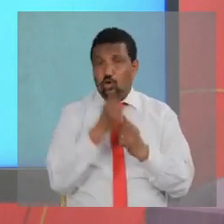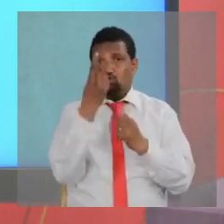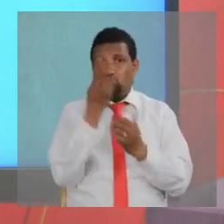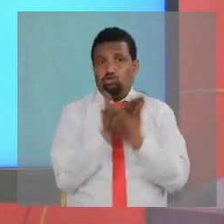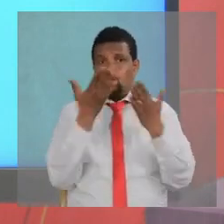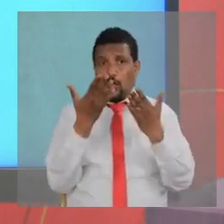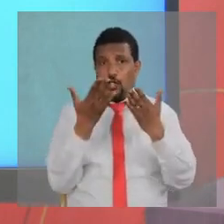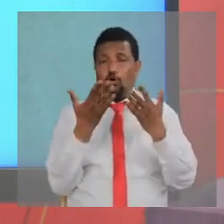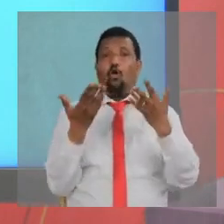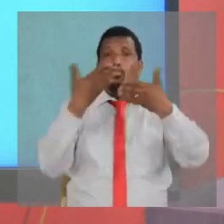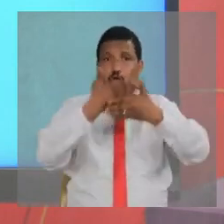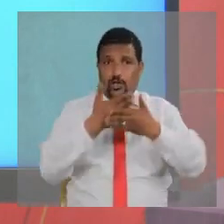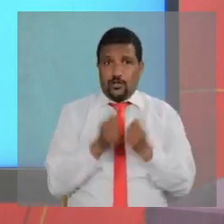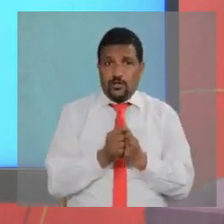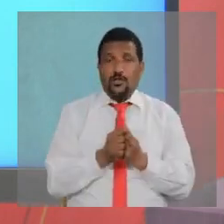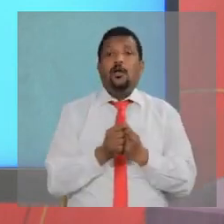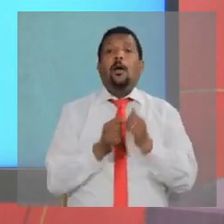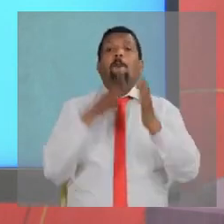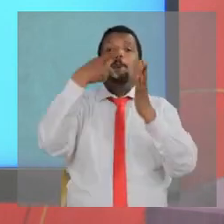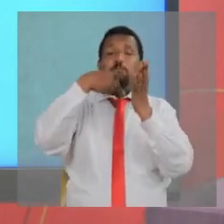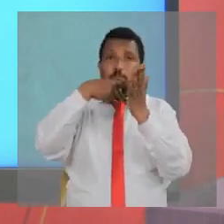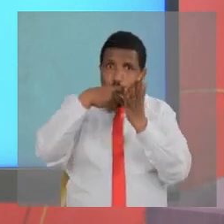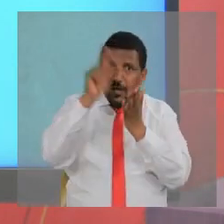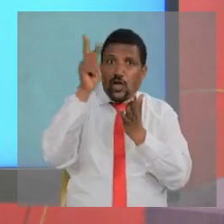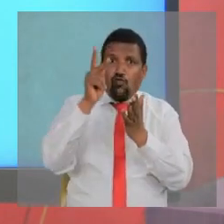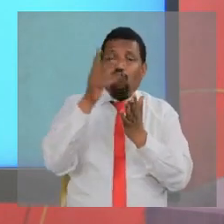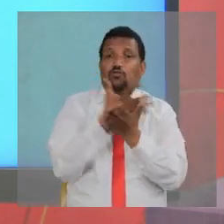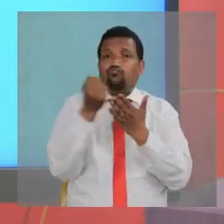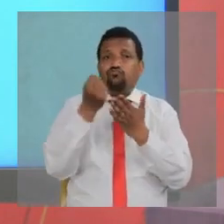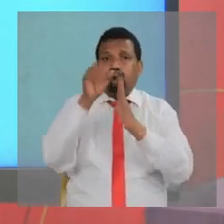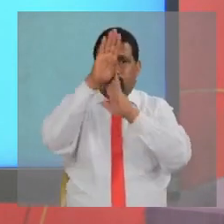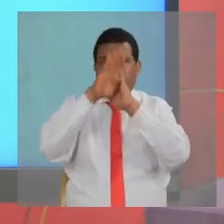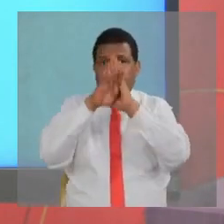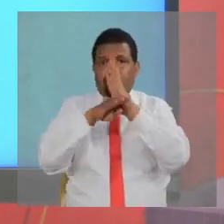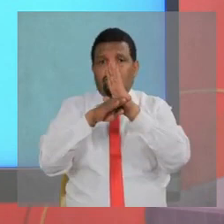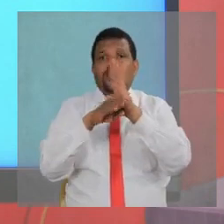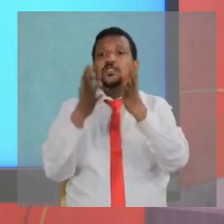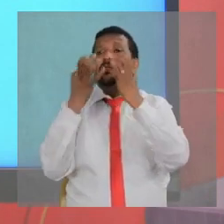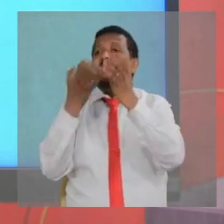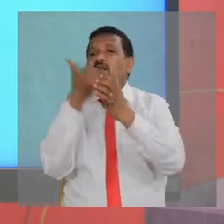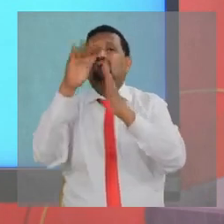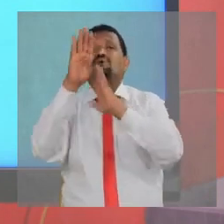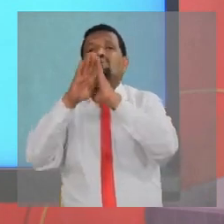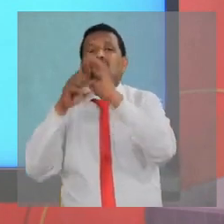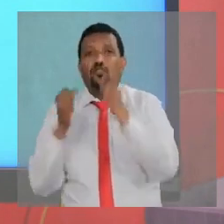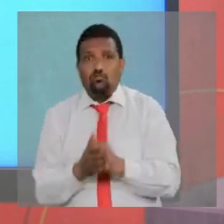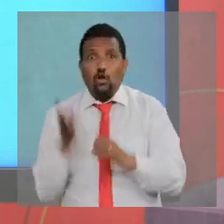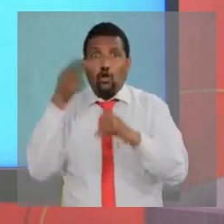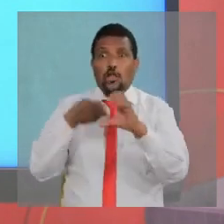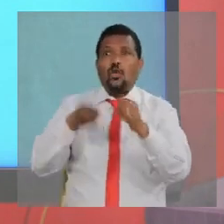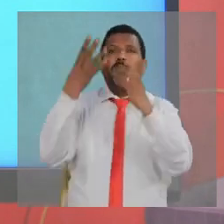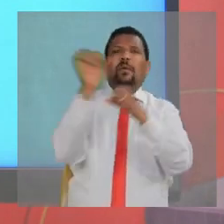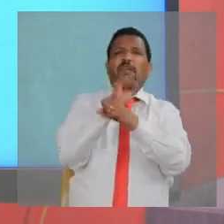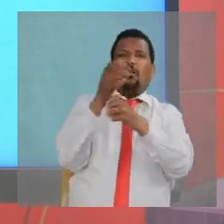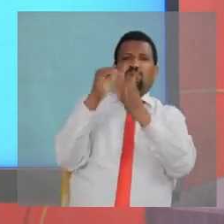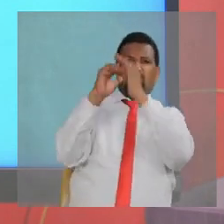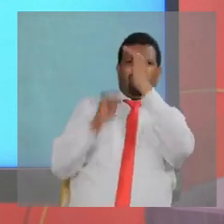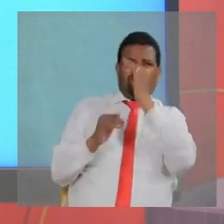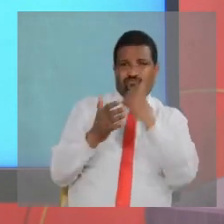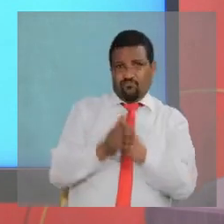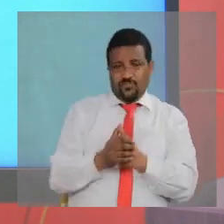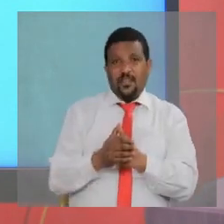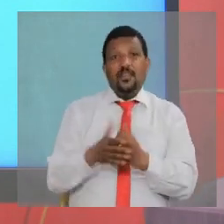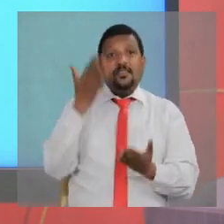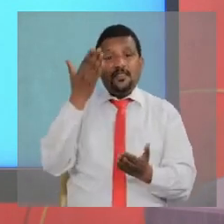goods are complements if a rise in the price of one of the commodity declines the demand for the other, and a fall in the price of one of the commodity increases